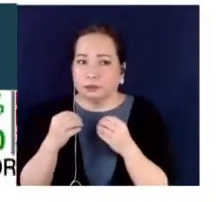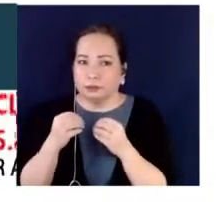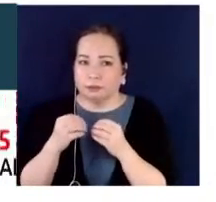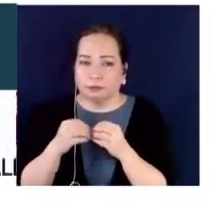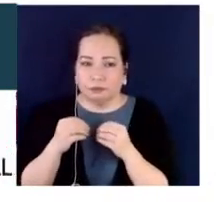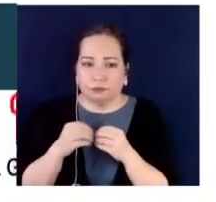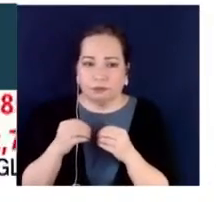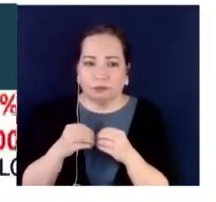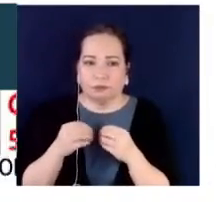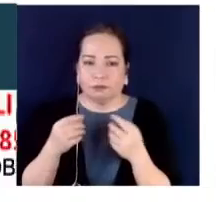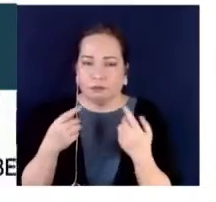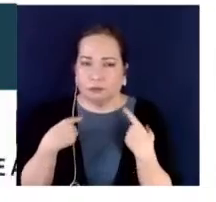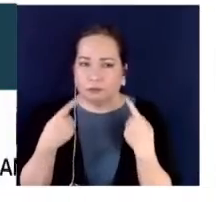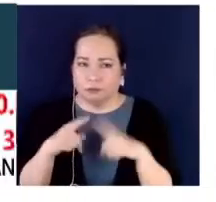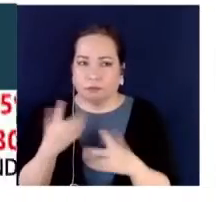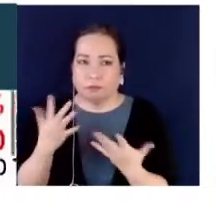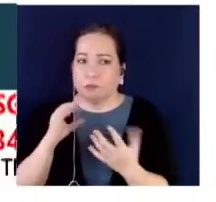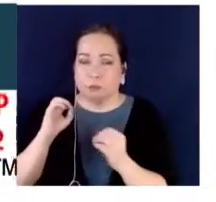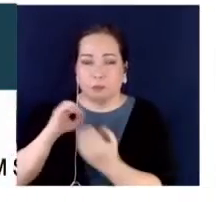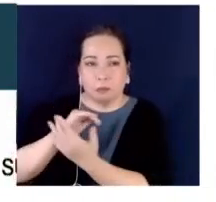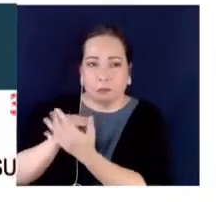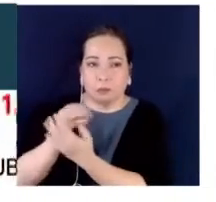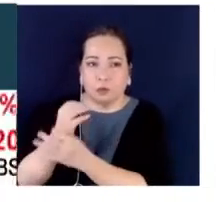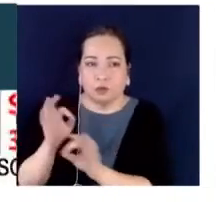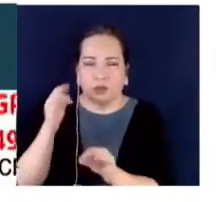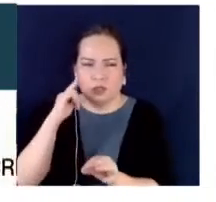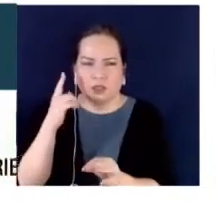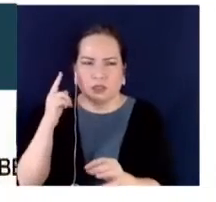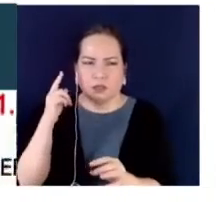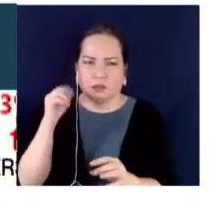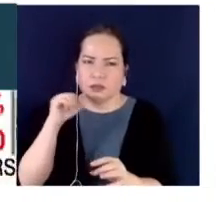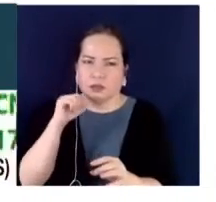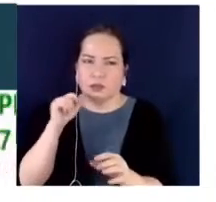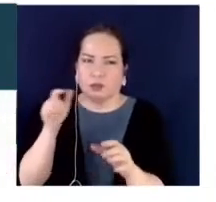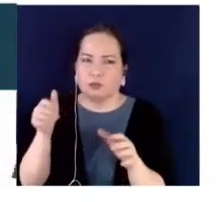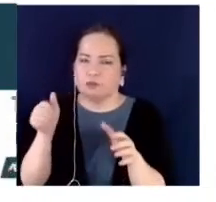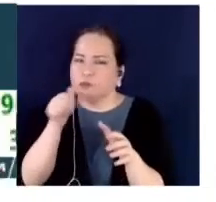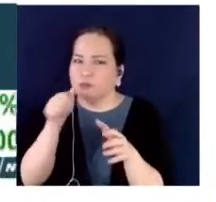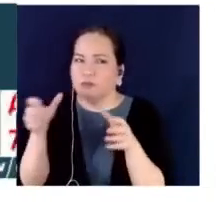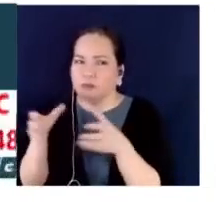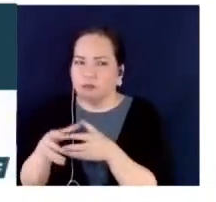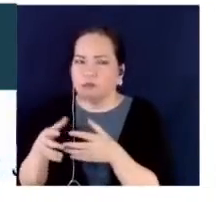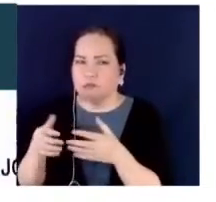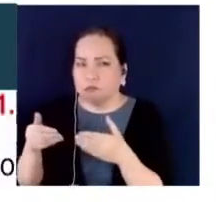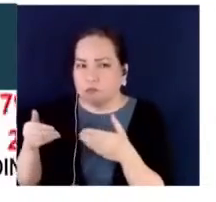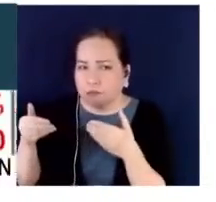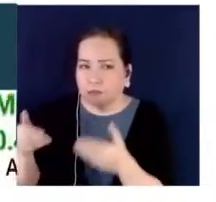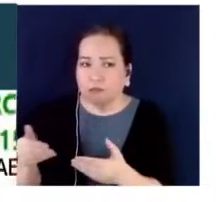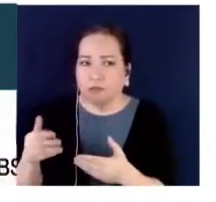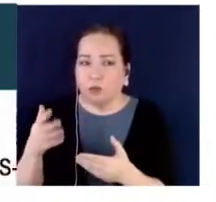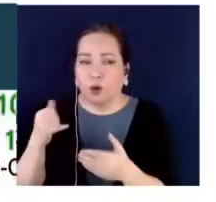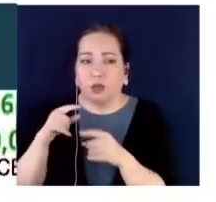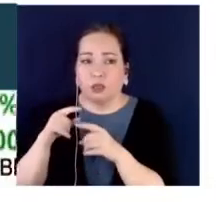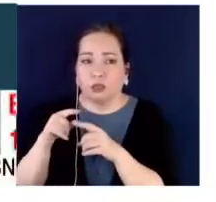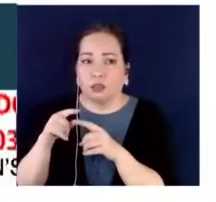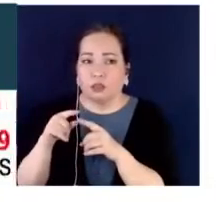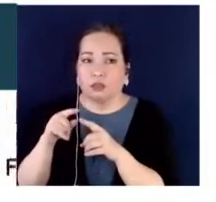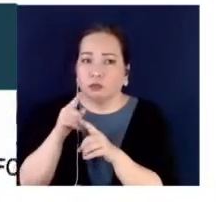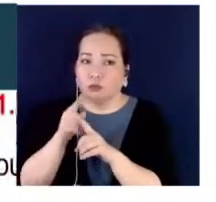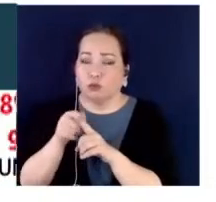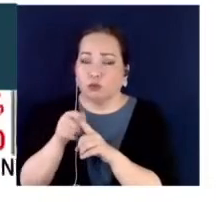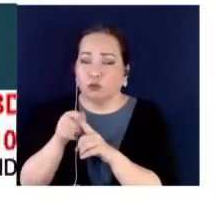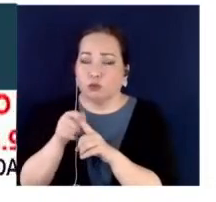because and pharmaceutical companies will definitely want not to change the game, no? Because even Moderna is already using the